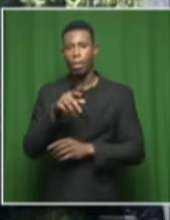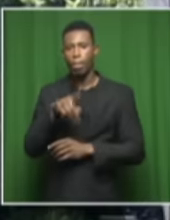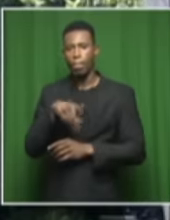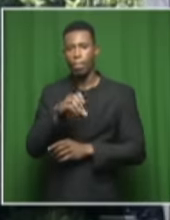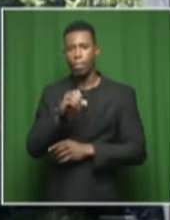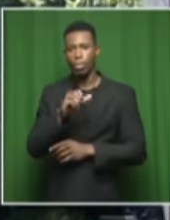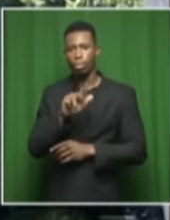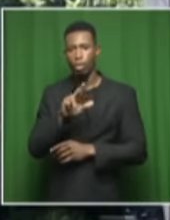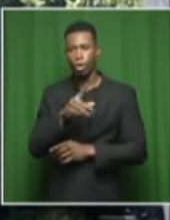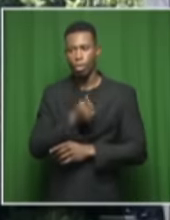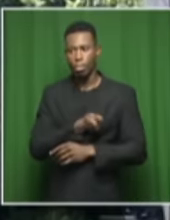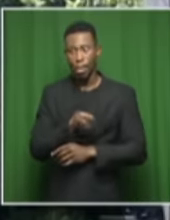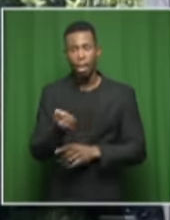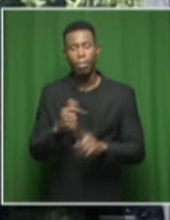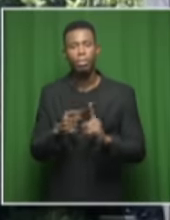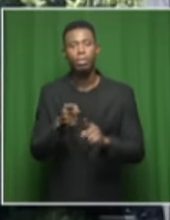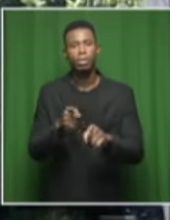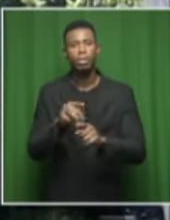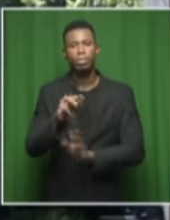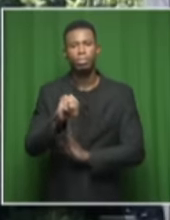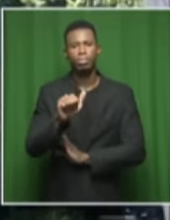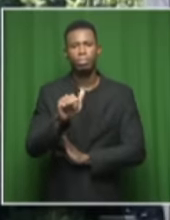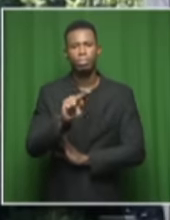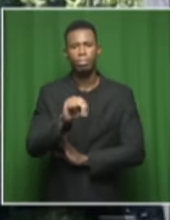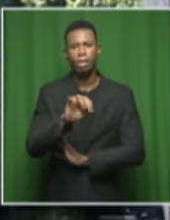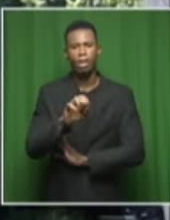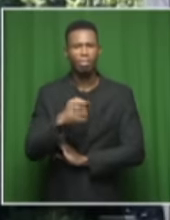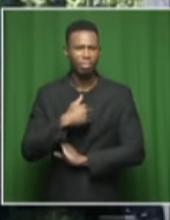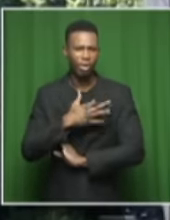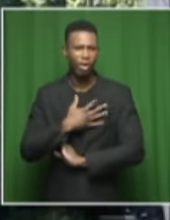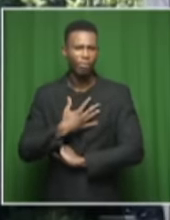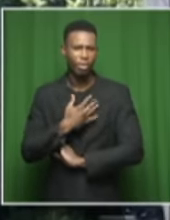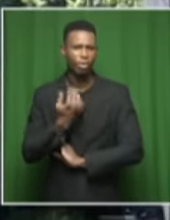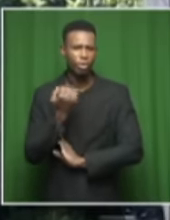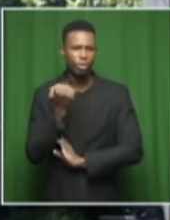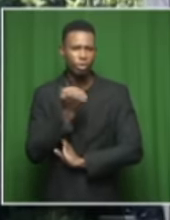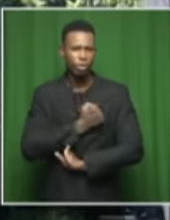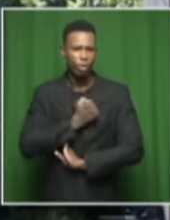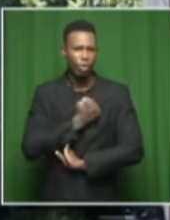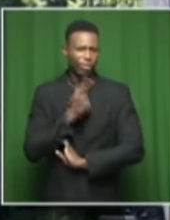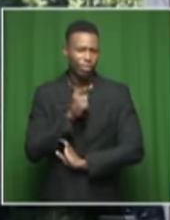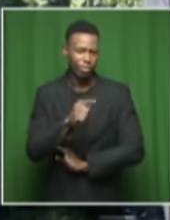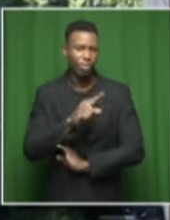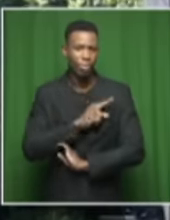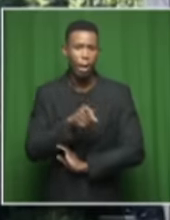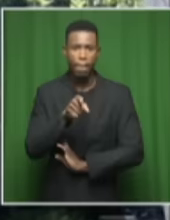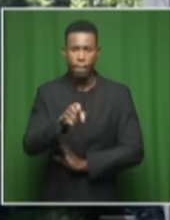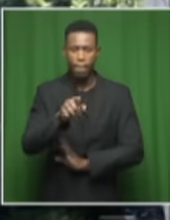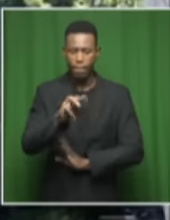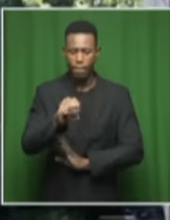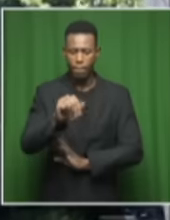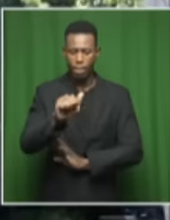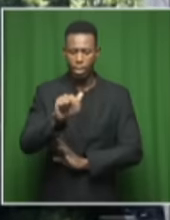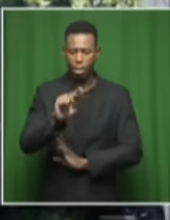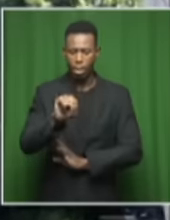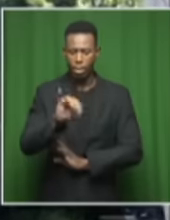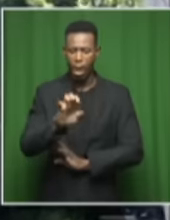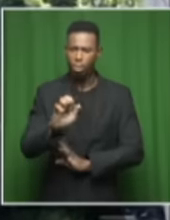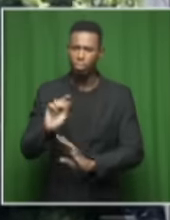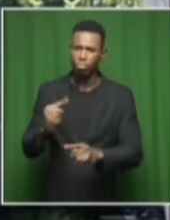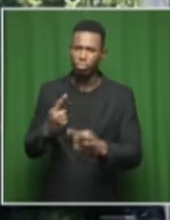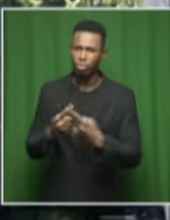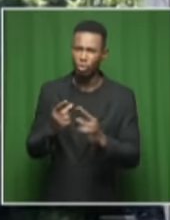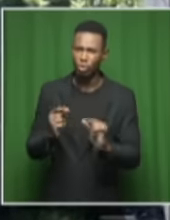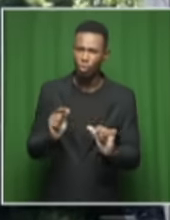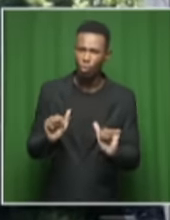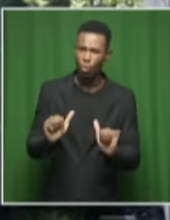for Marnie, though. I thought Marnie has been outstanding. And I think he's brought something different to the way the Springboks play. He's been really